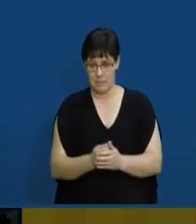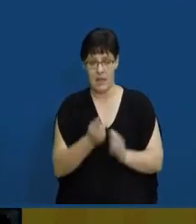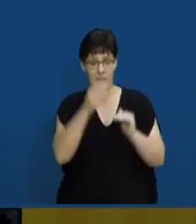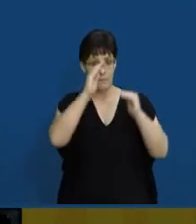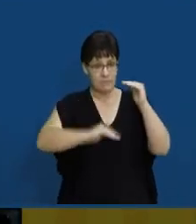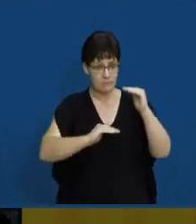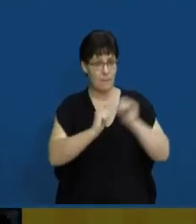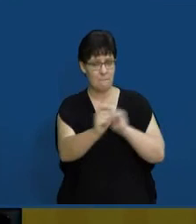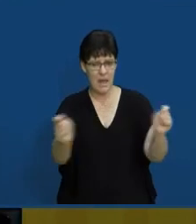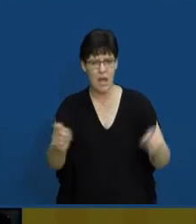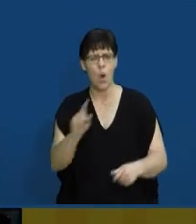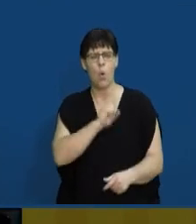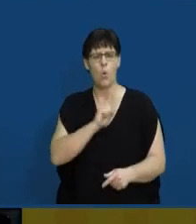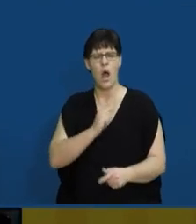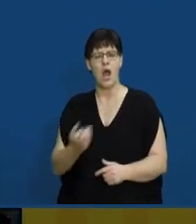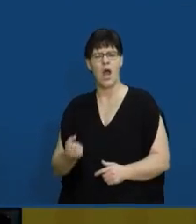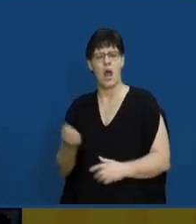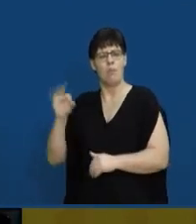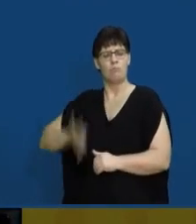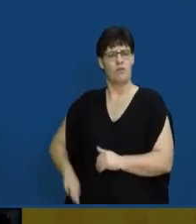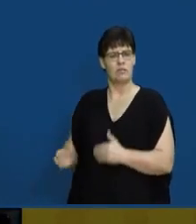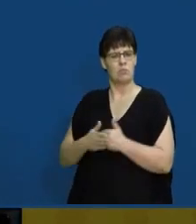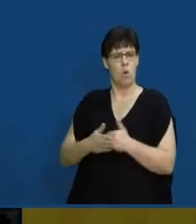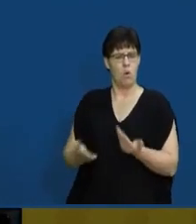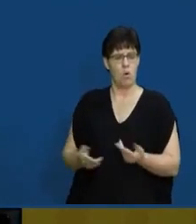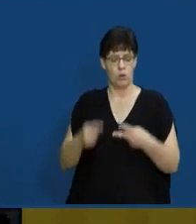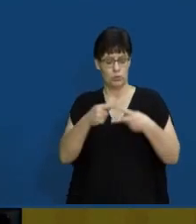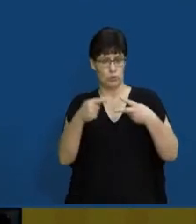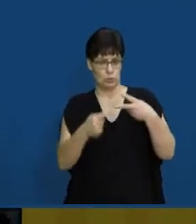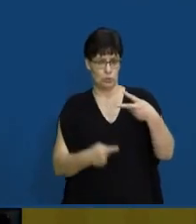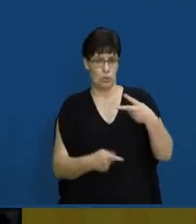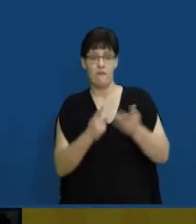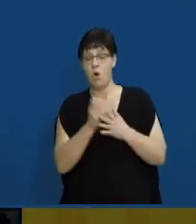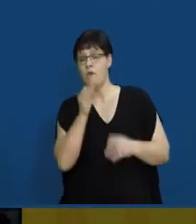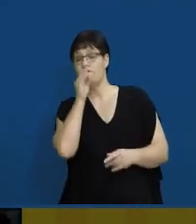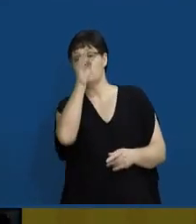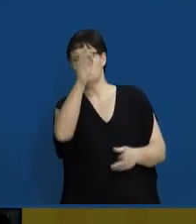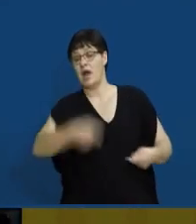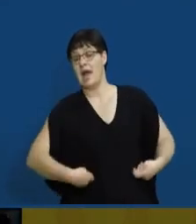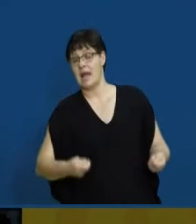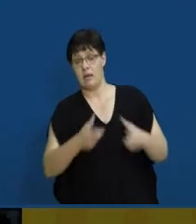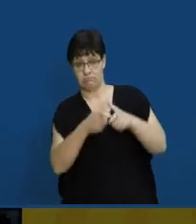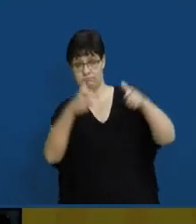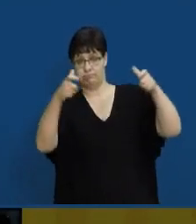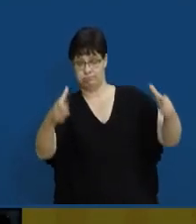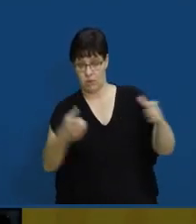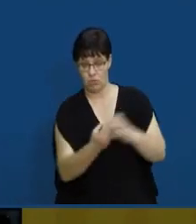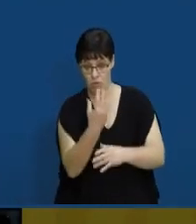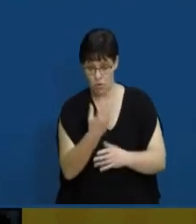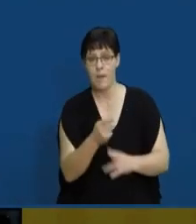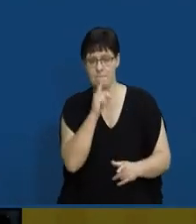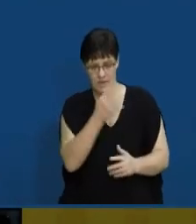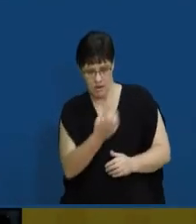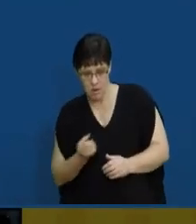it, why are they retaining more profits? Two reasons: for future expansion and growth. That means they're